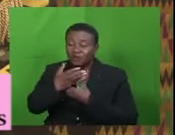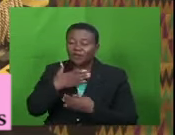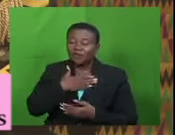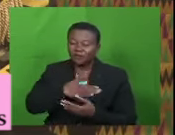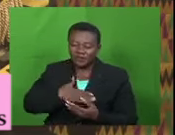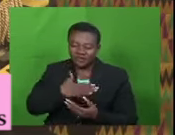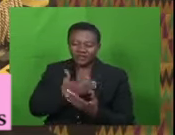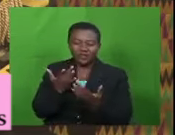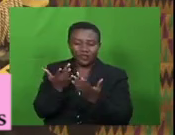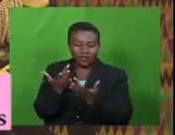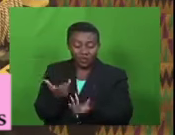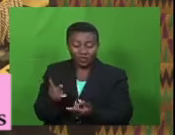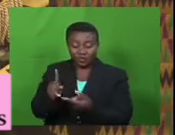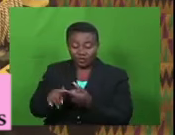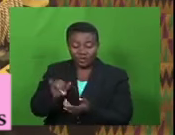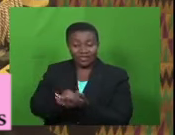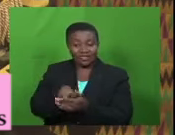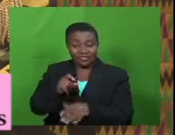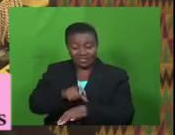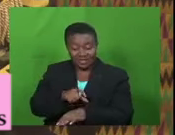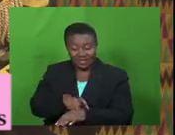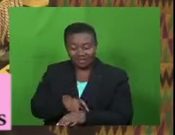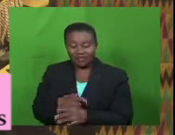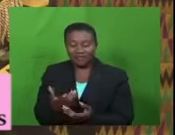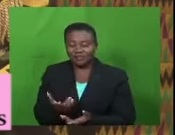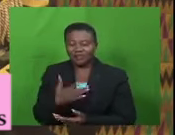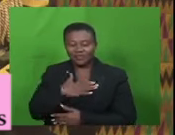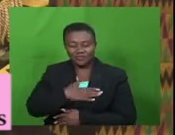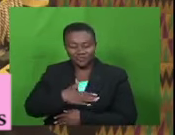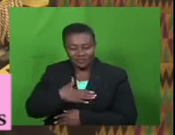time arrives. Please,